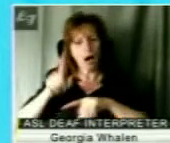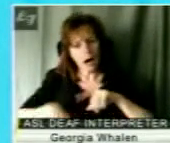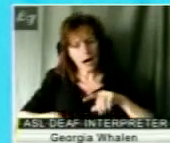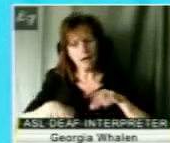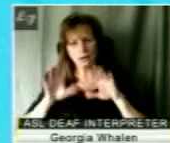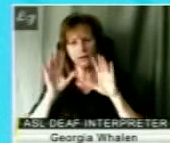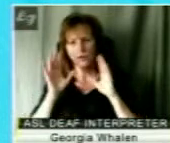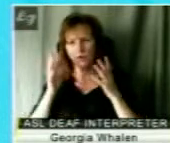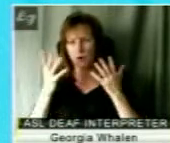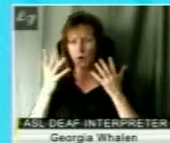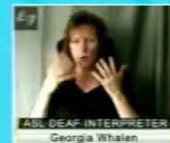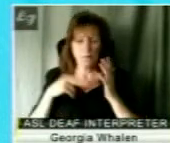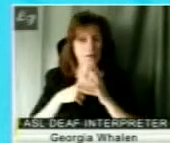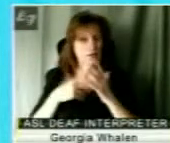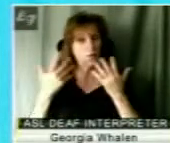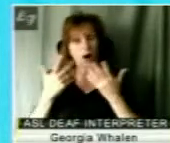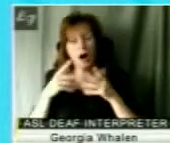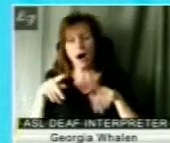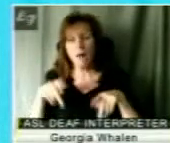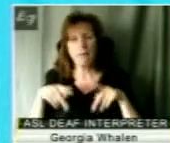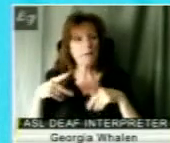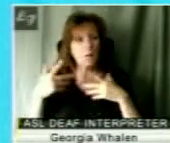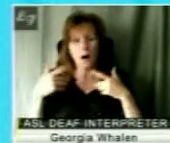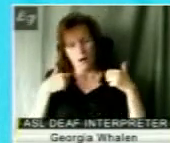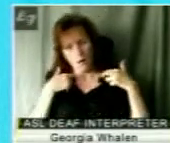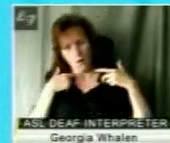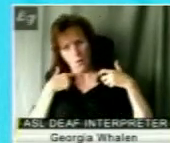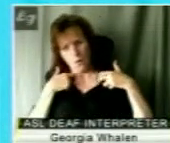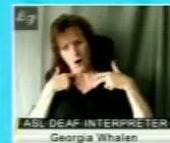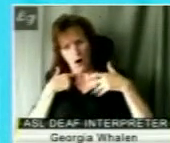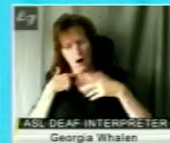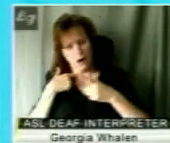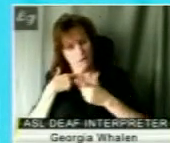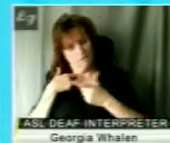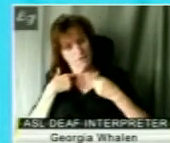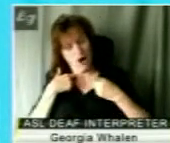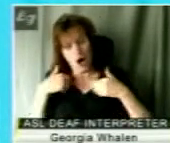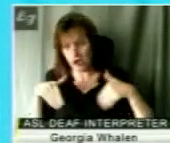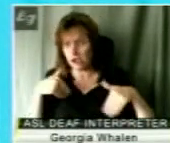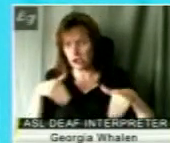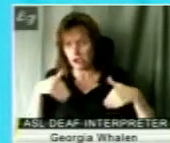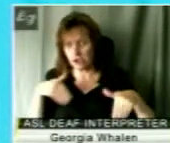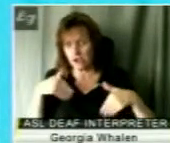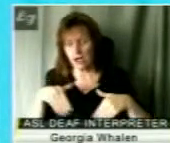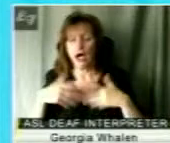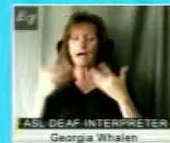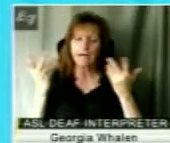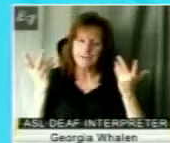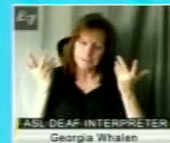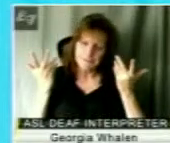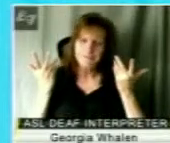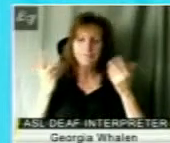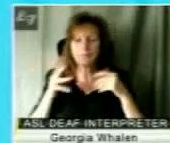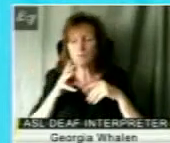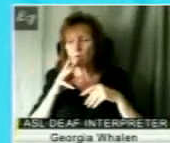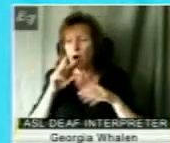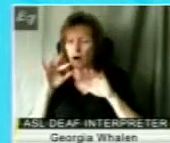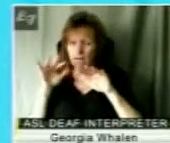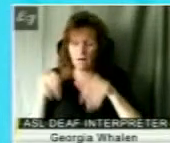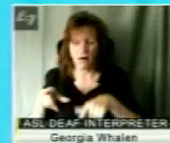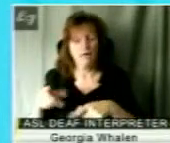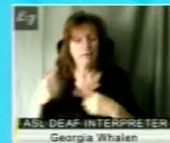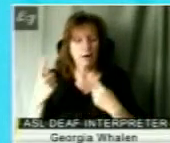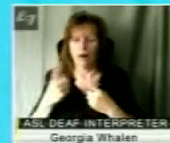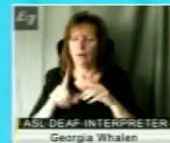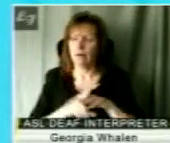people from going to an area to look at the falls. So it is a hotspot area that we know our falls are. We do proactive enforcement. It's